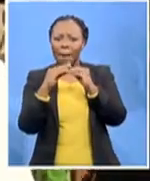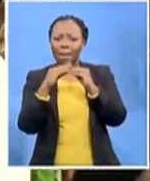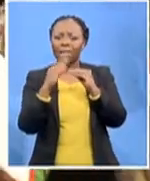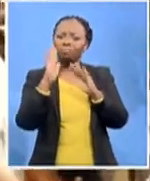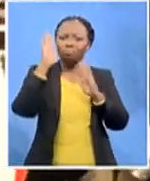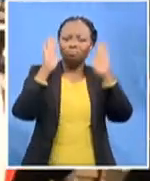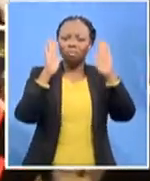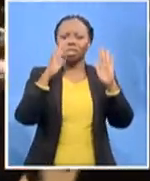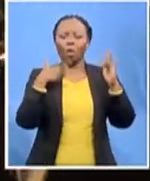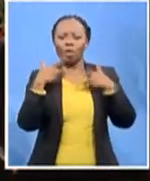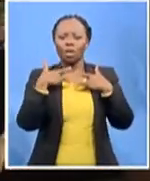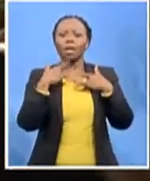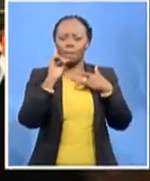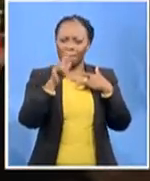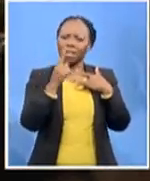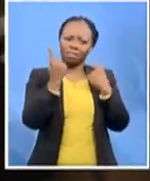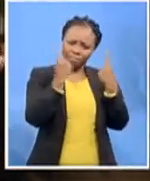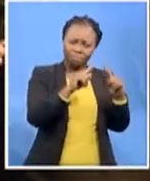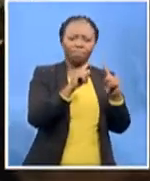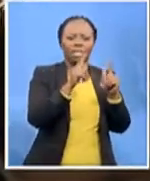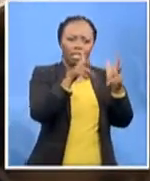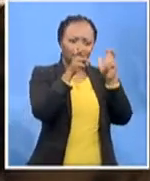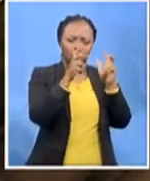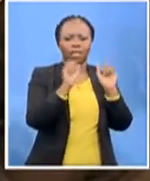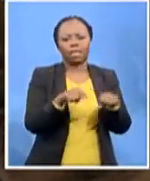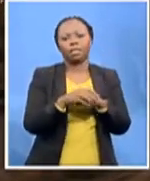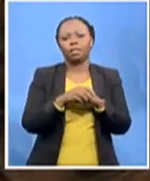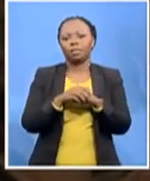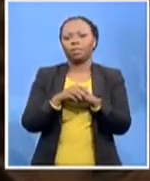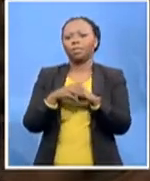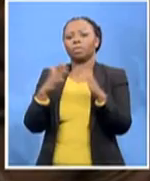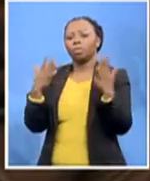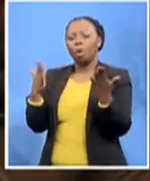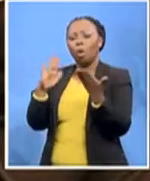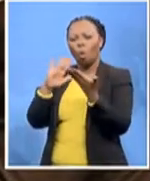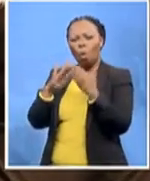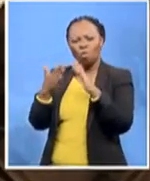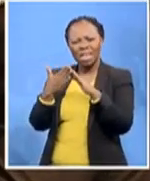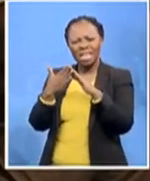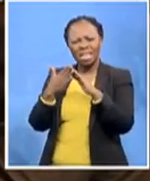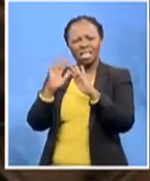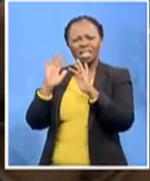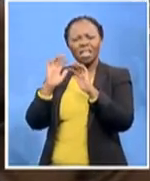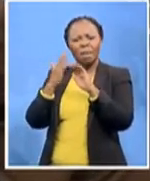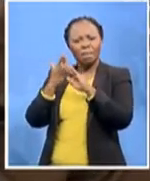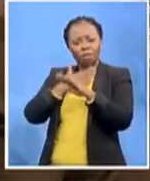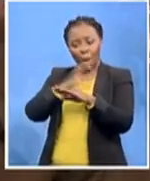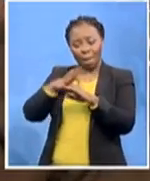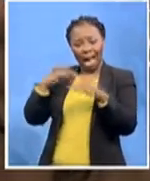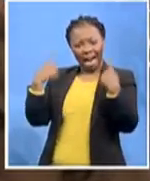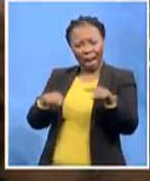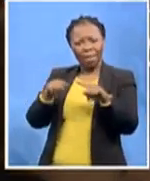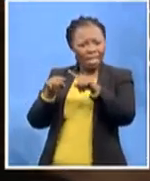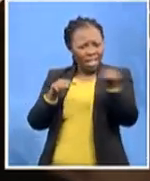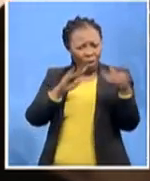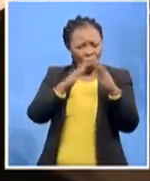Mayor, will the community or must the community always protest before the mayor comes and or before they get